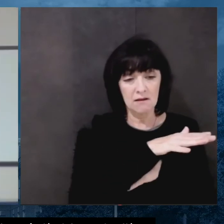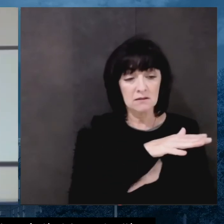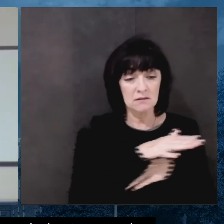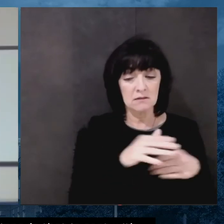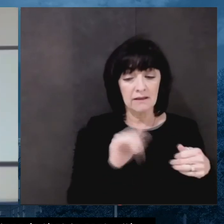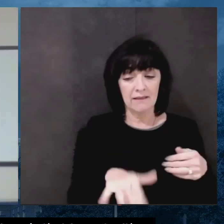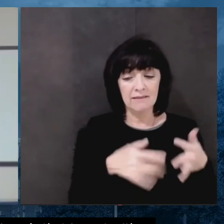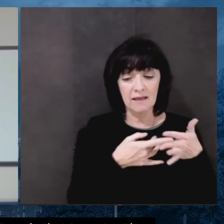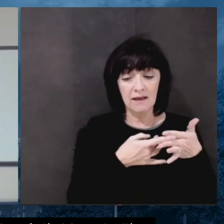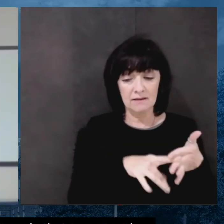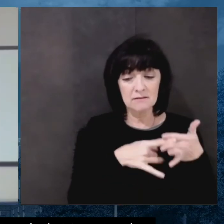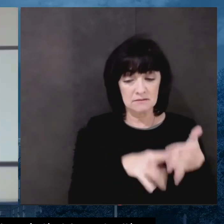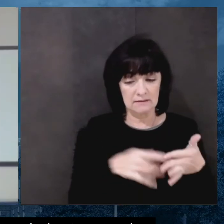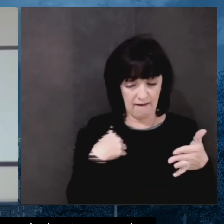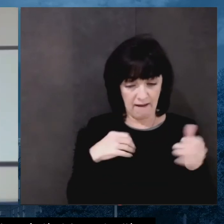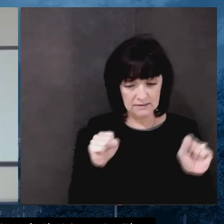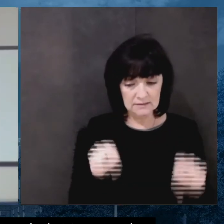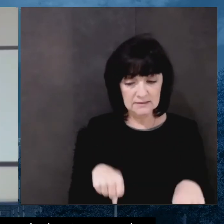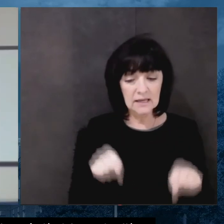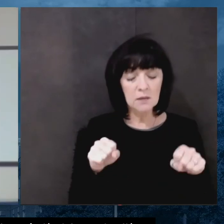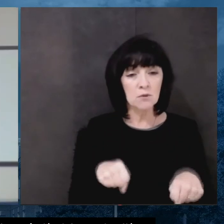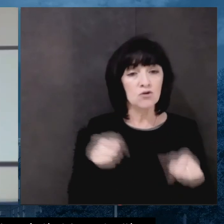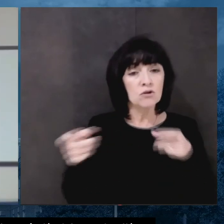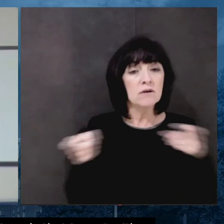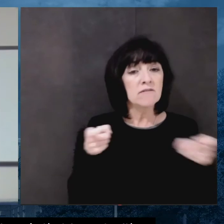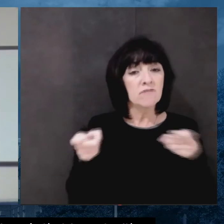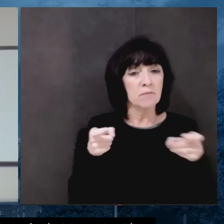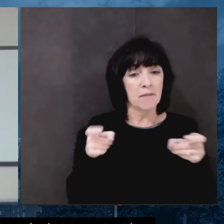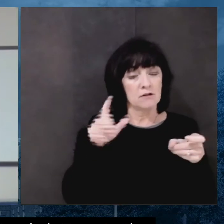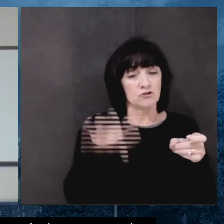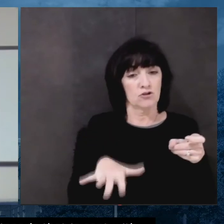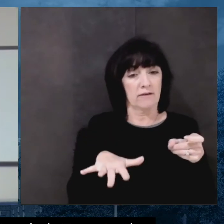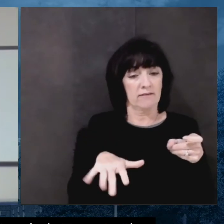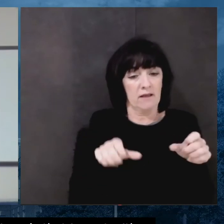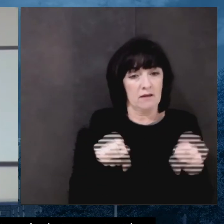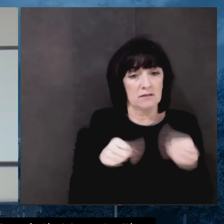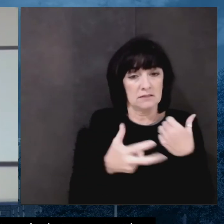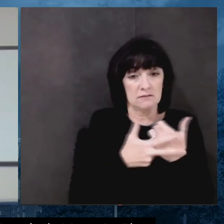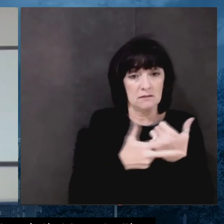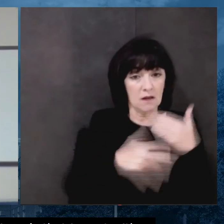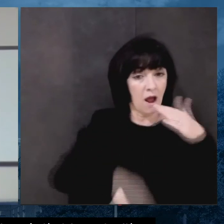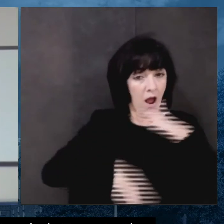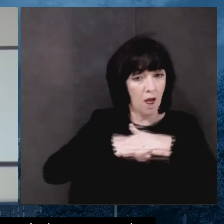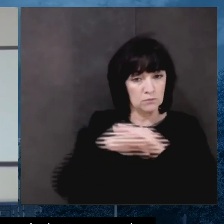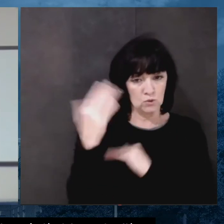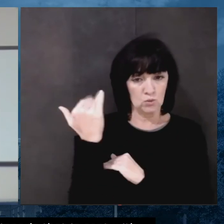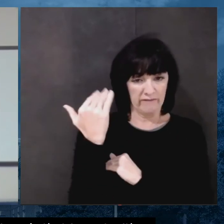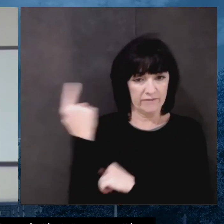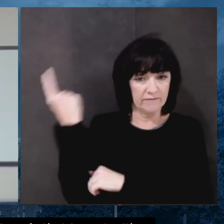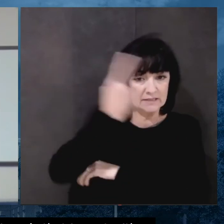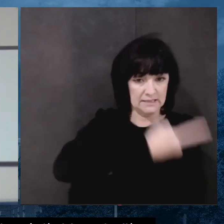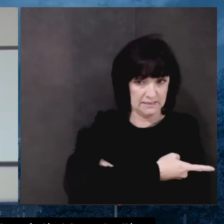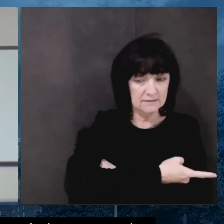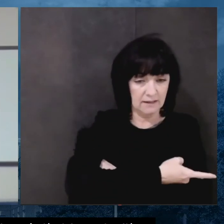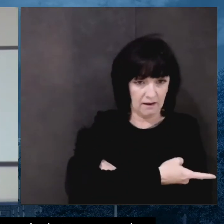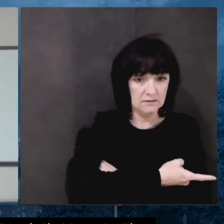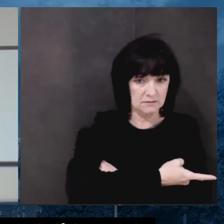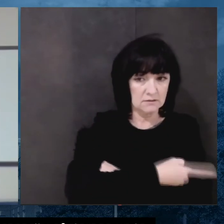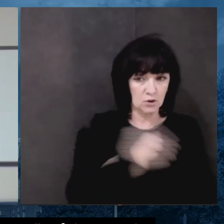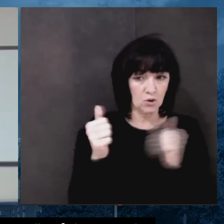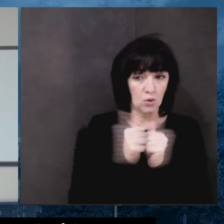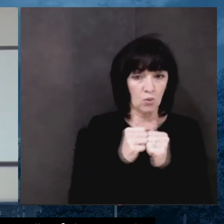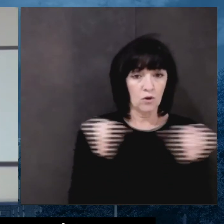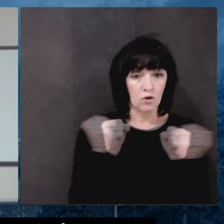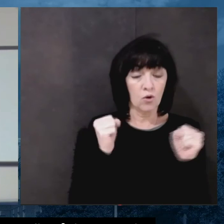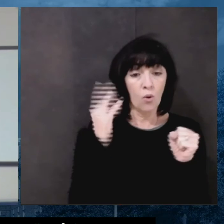has capabilities of managing that capacity of storage for up to 15 days, as long as we have the ability to recycle the dry